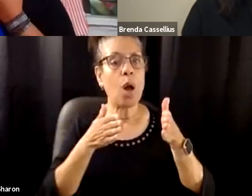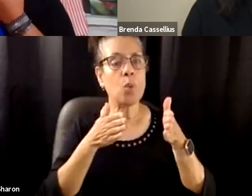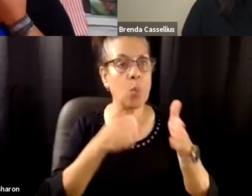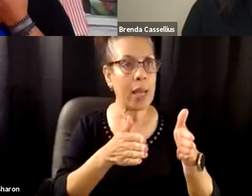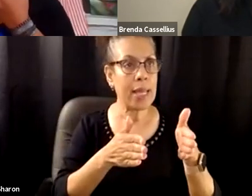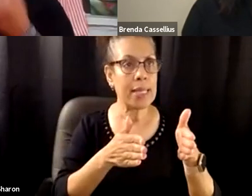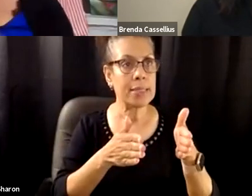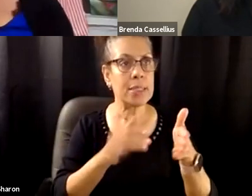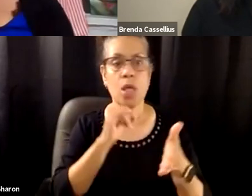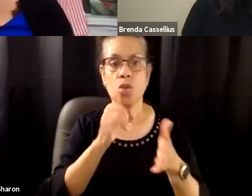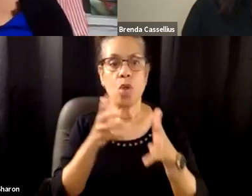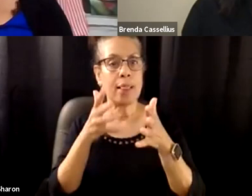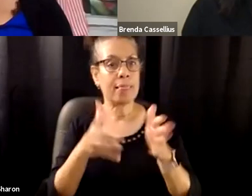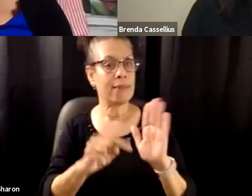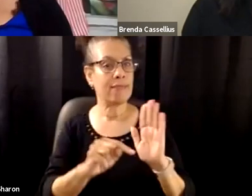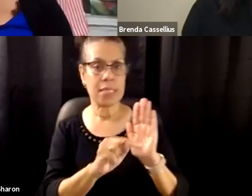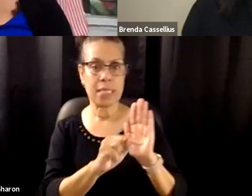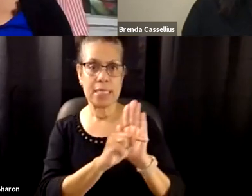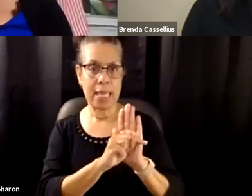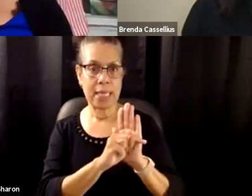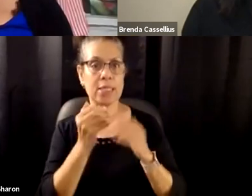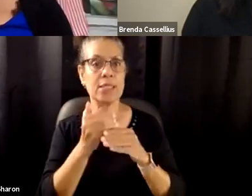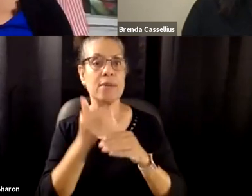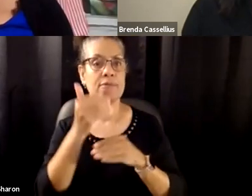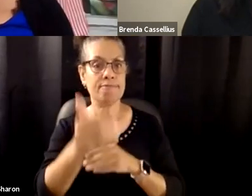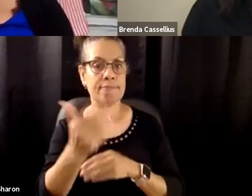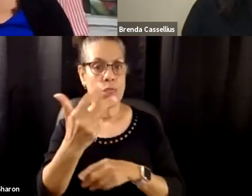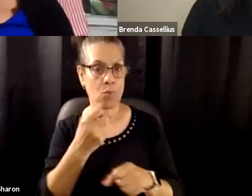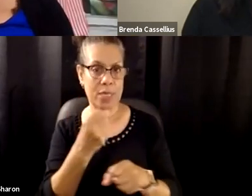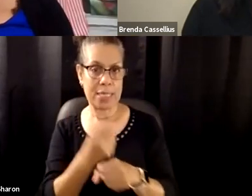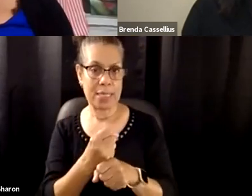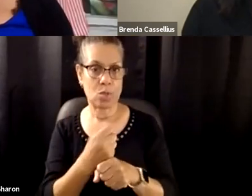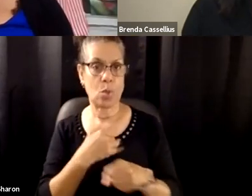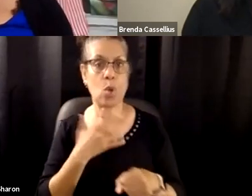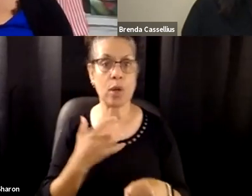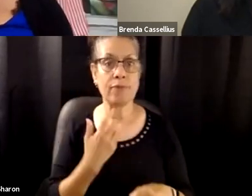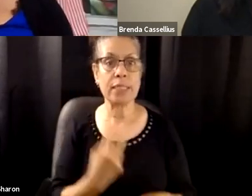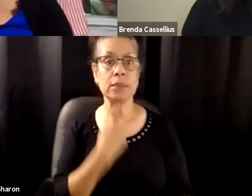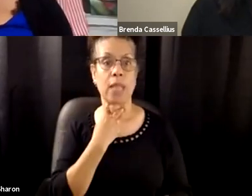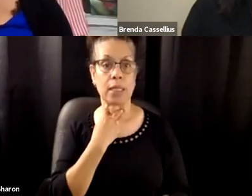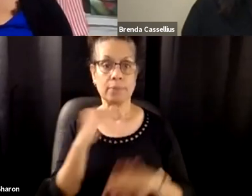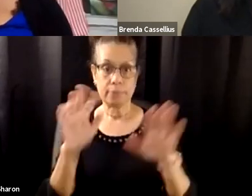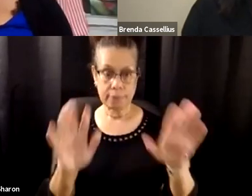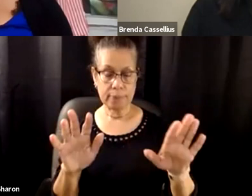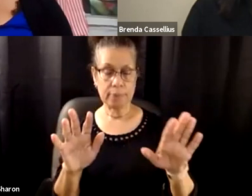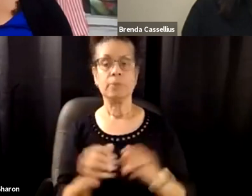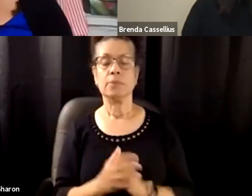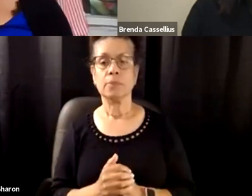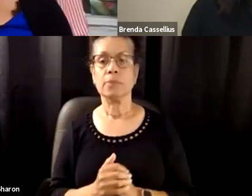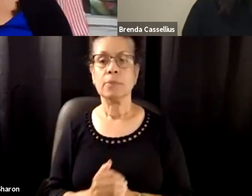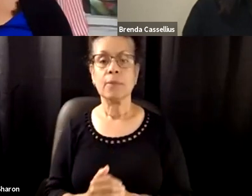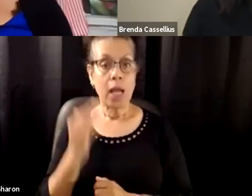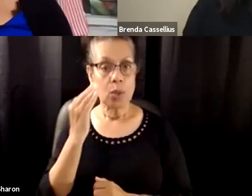us in a negative position uh three years out and i i know that that has uh been